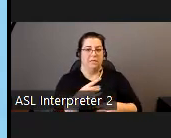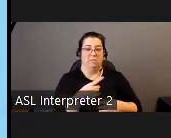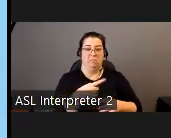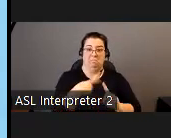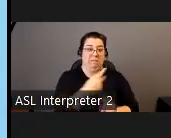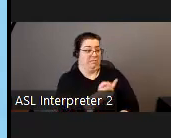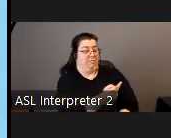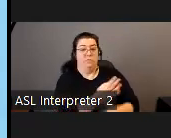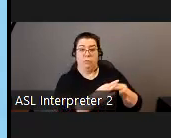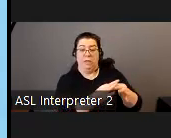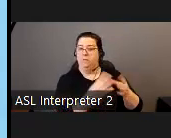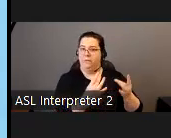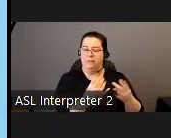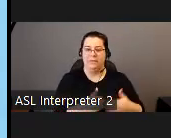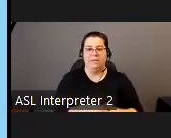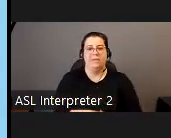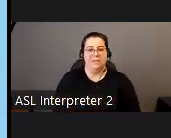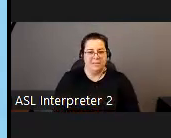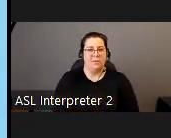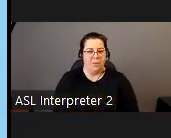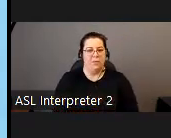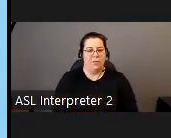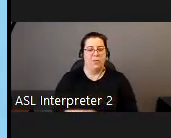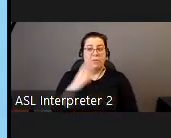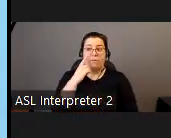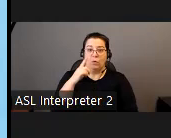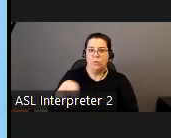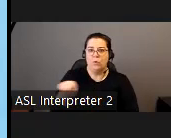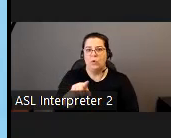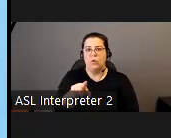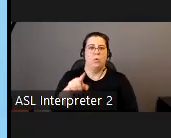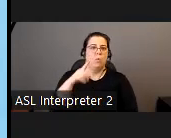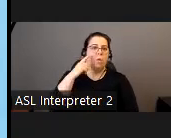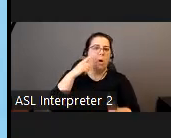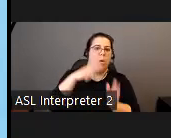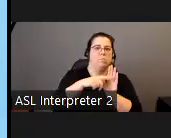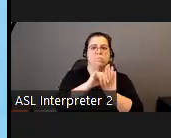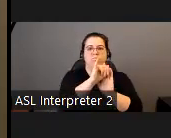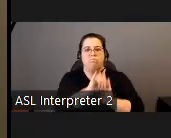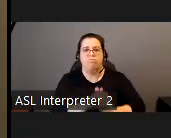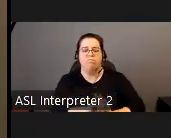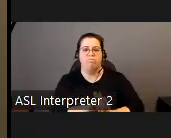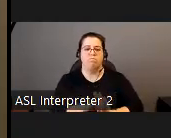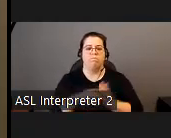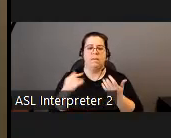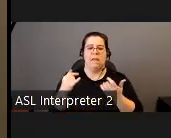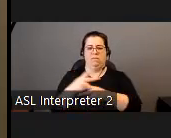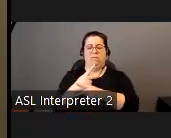in terms of what you're seeing, what stands out for you in this situation, and what can be done about